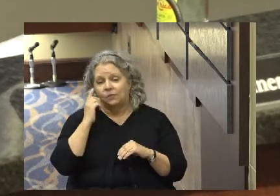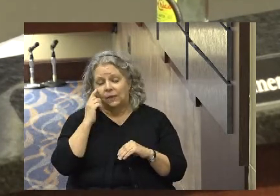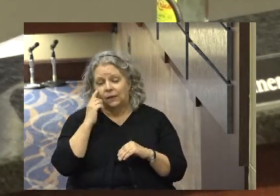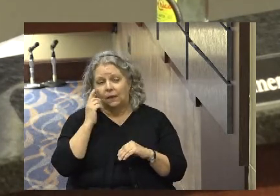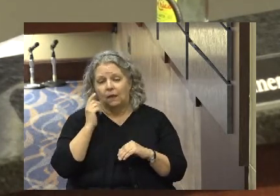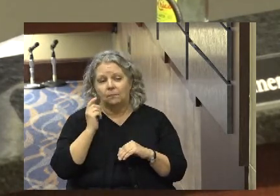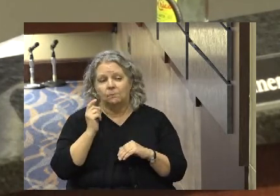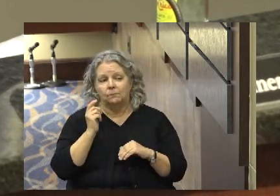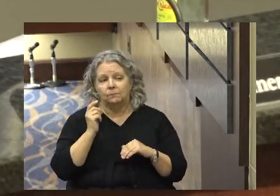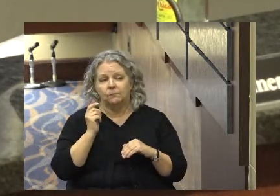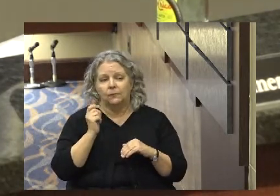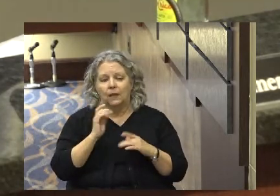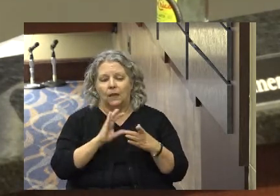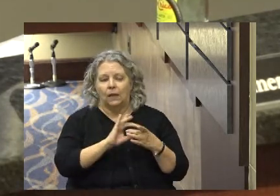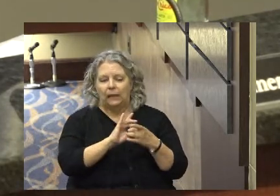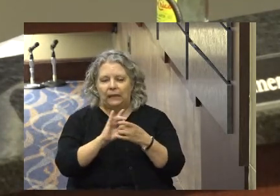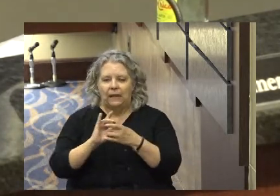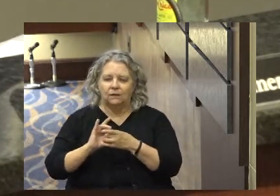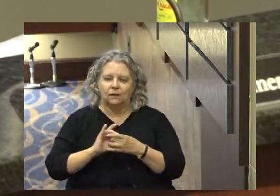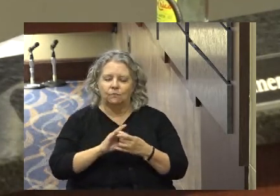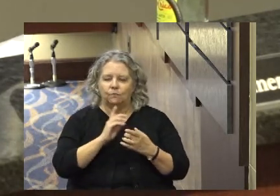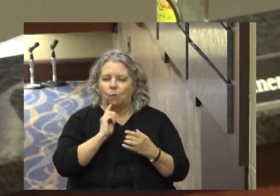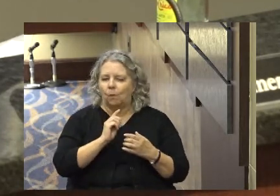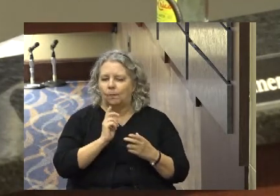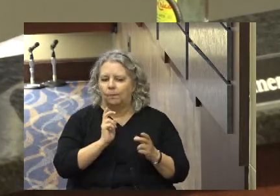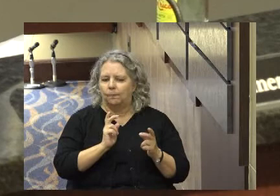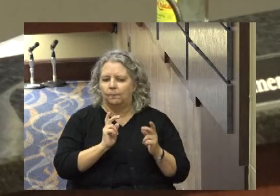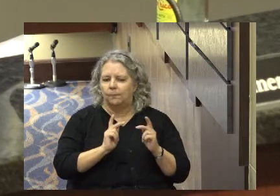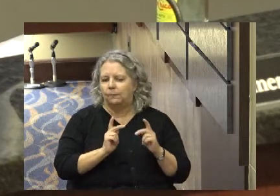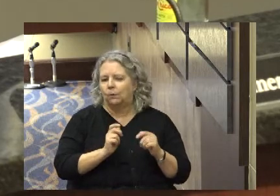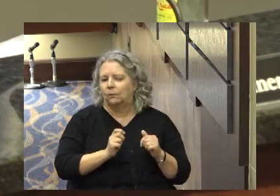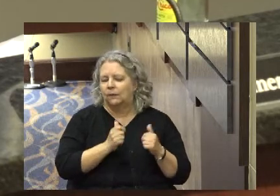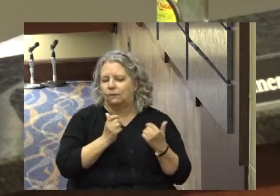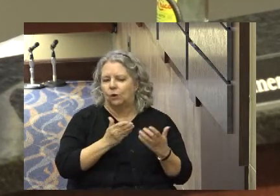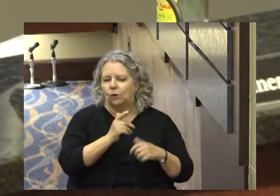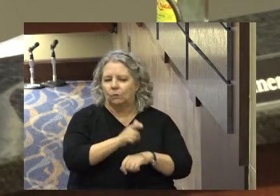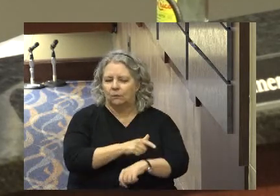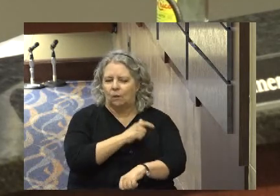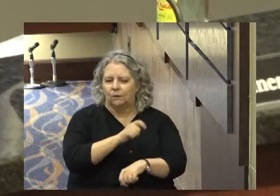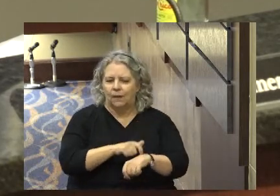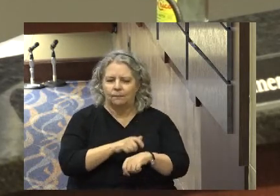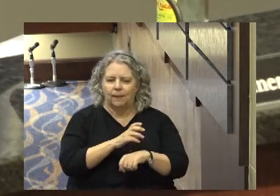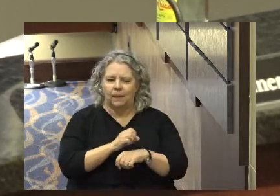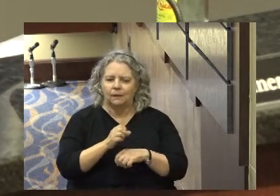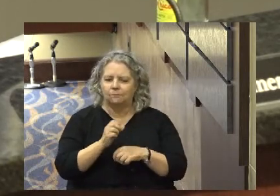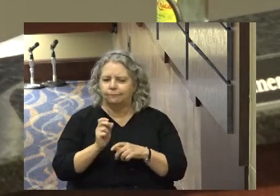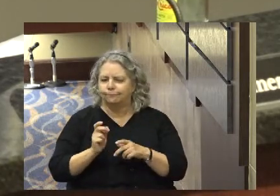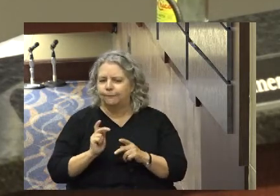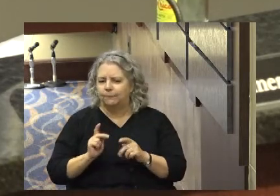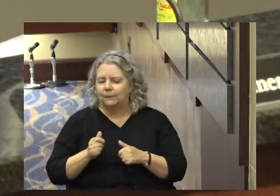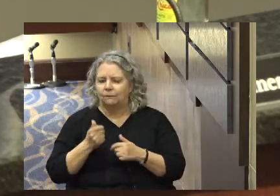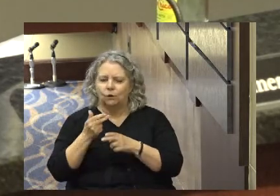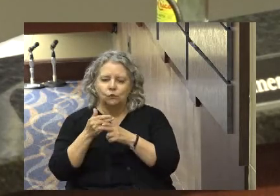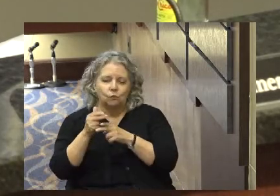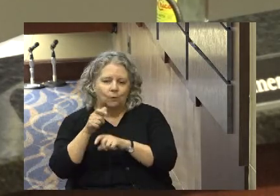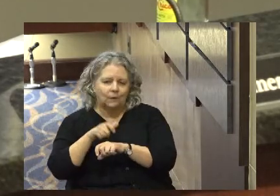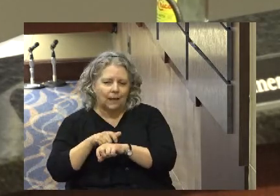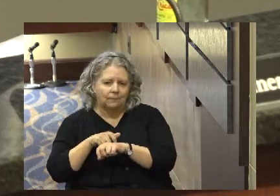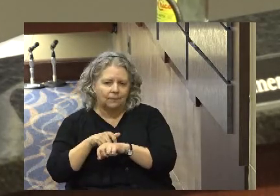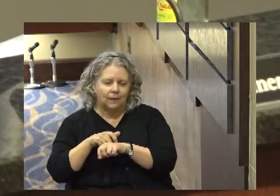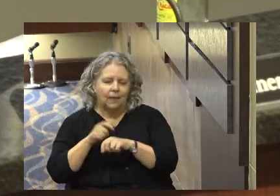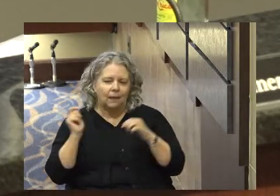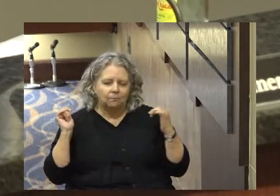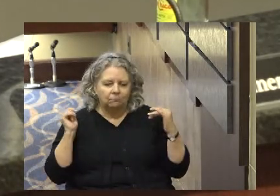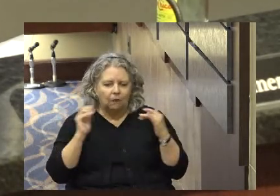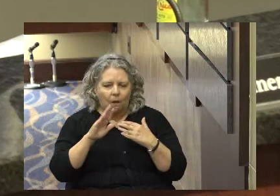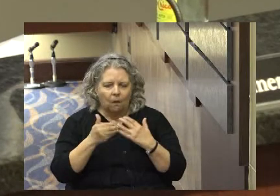short-term residents that are Baylor students flooding into downtown and vice versa is exciting. I want us to do this